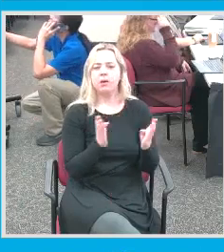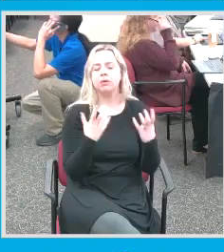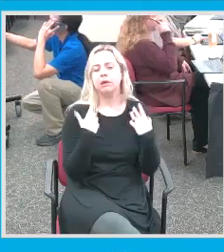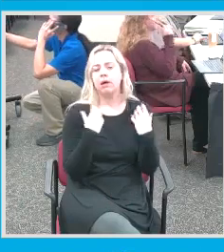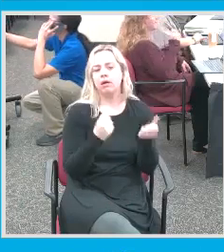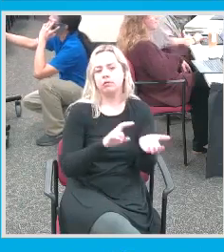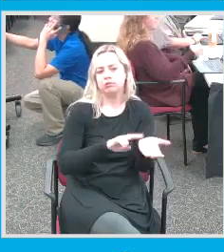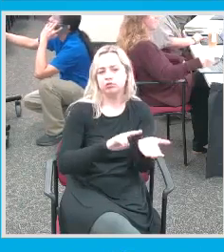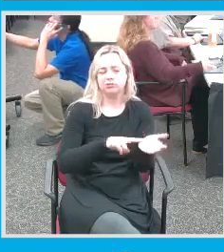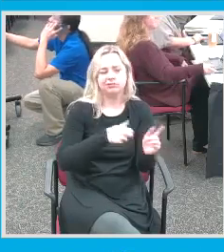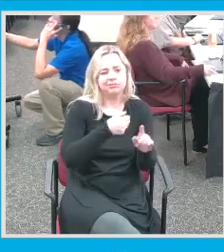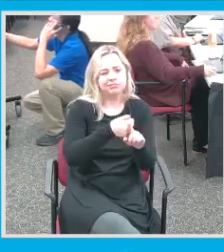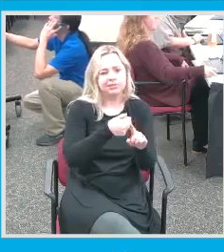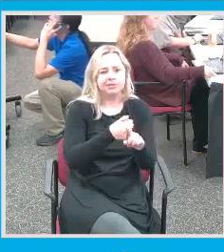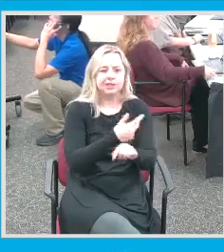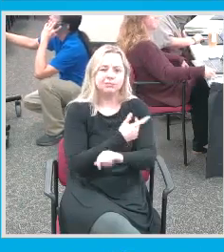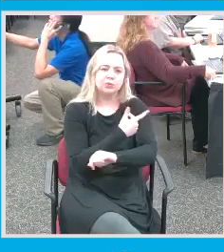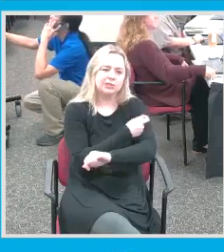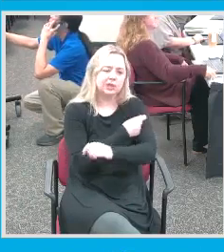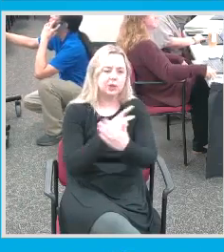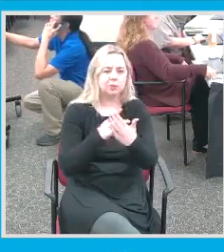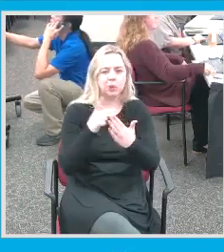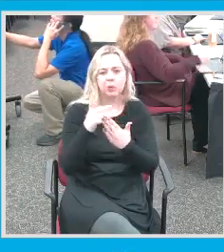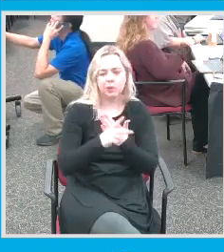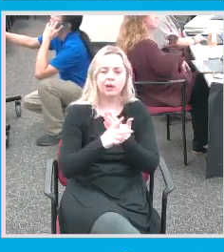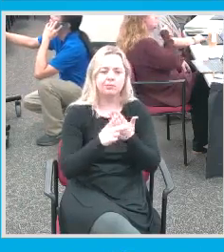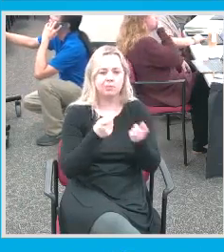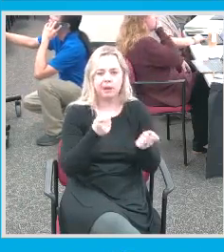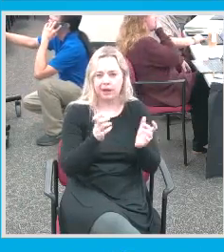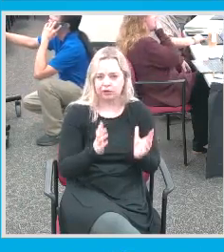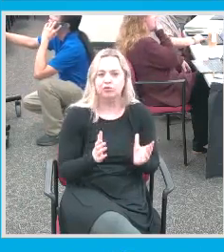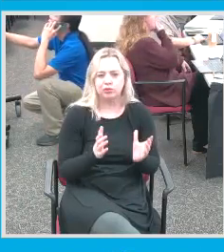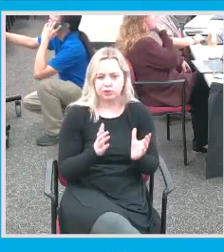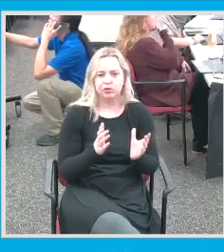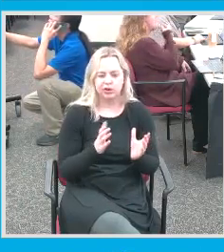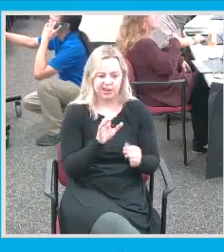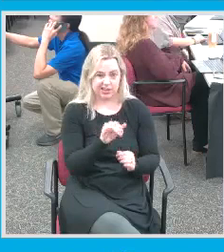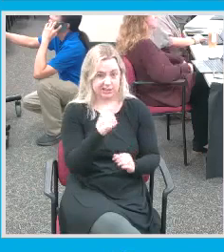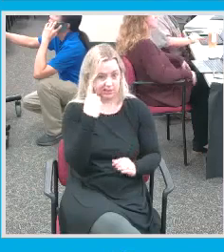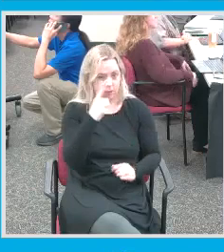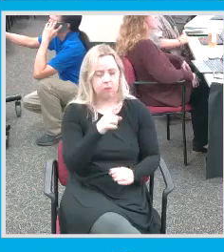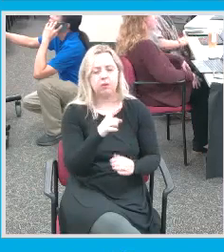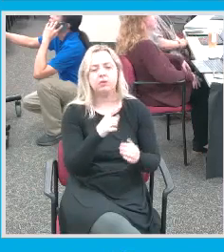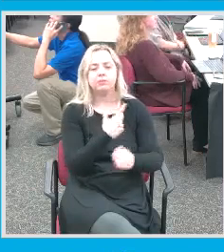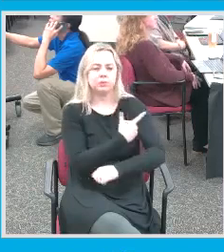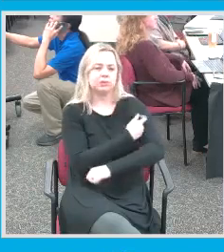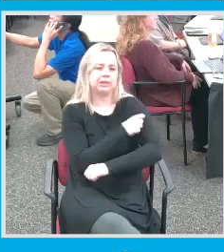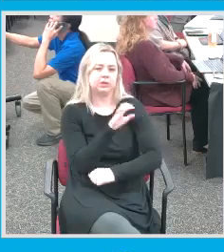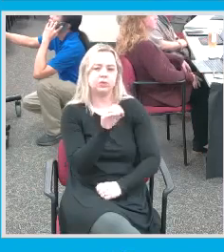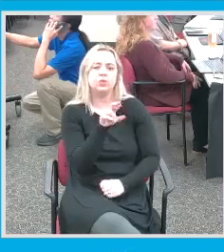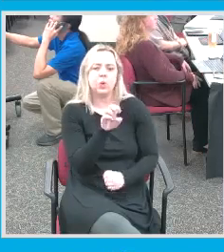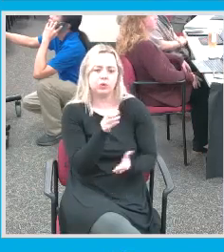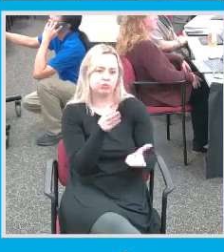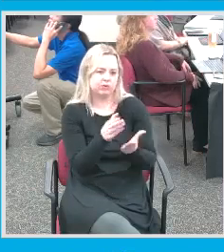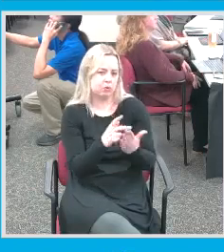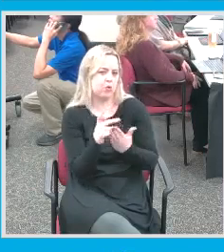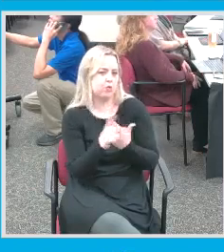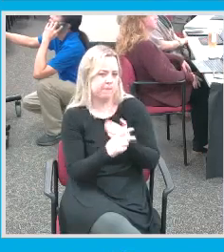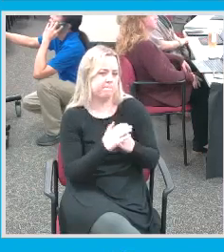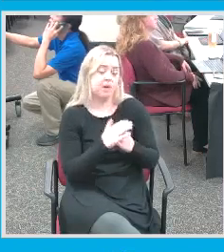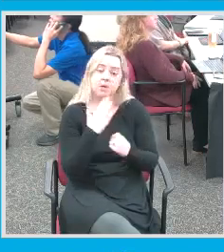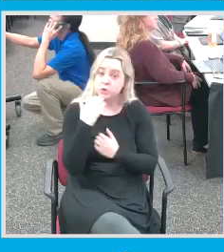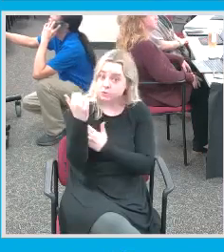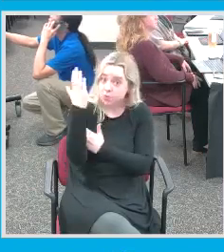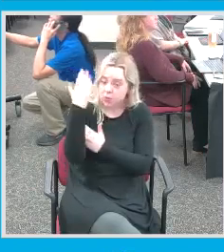immunization program manager, and this is for the immunization core services. Good morning. So I'm just going to give you a